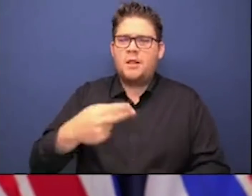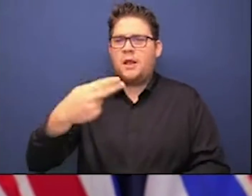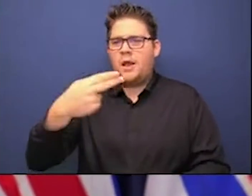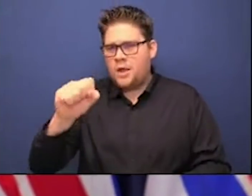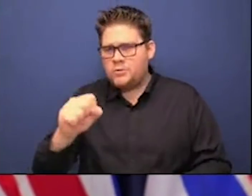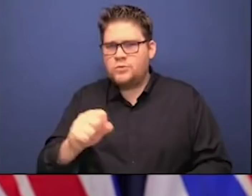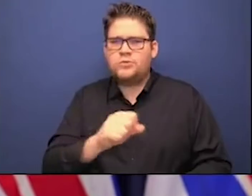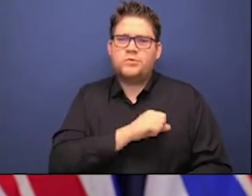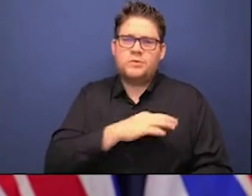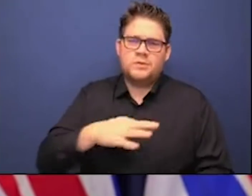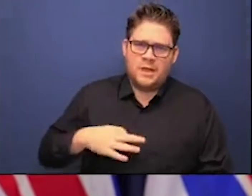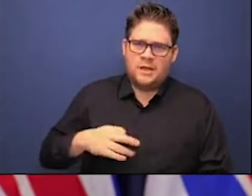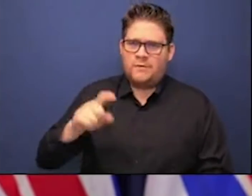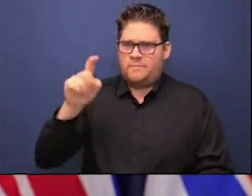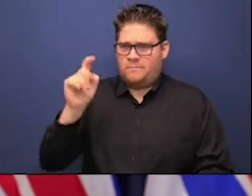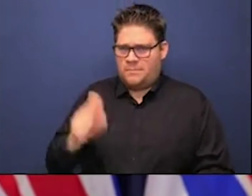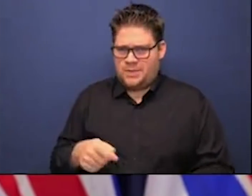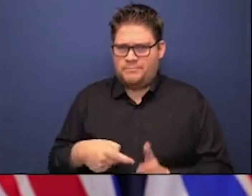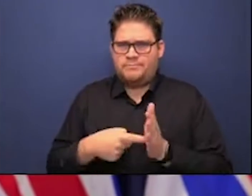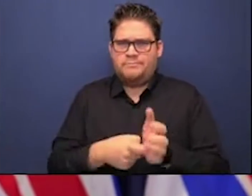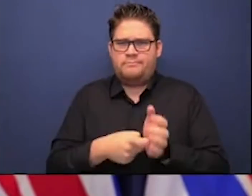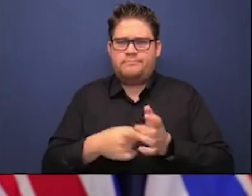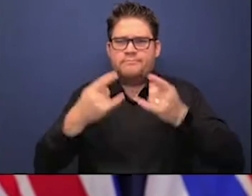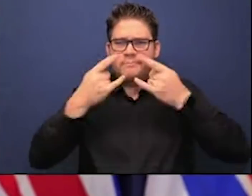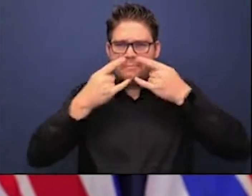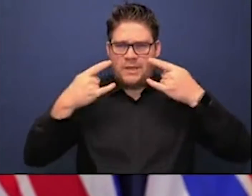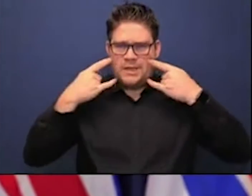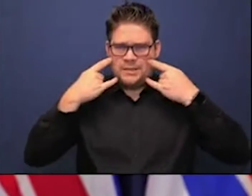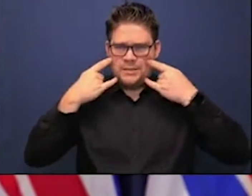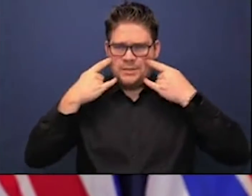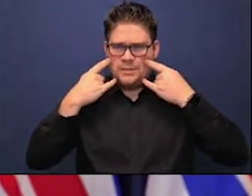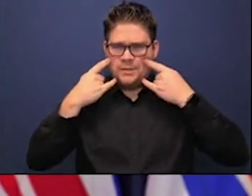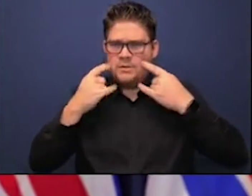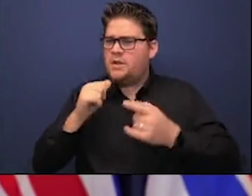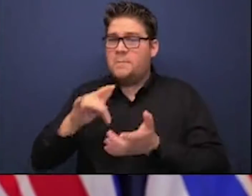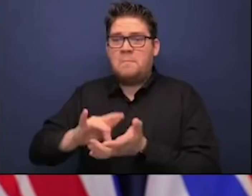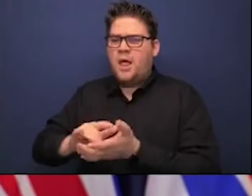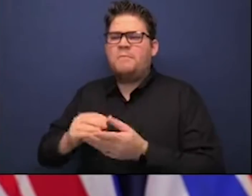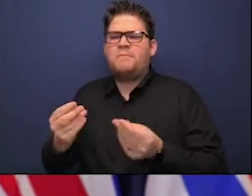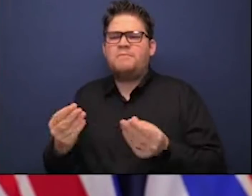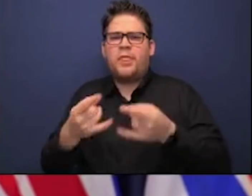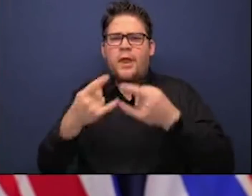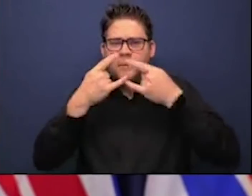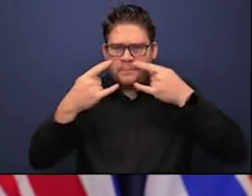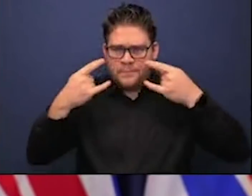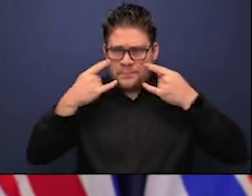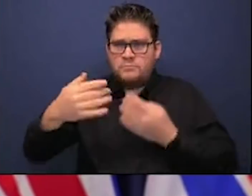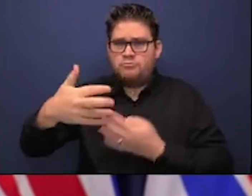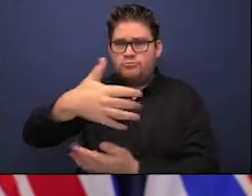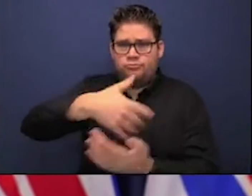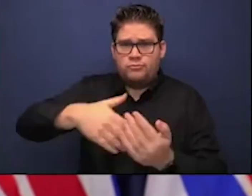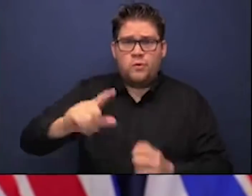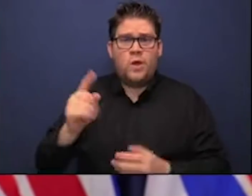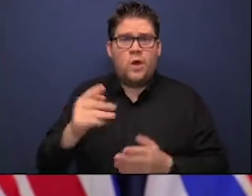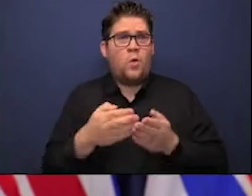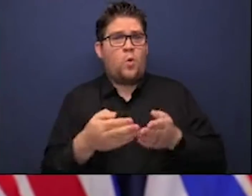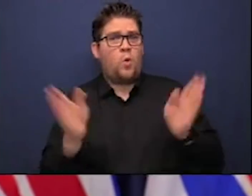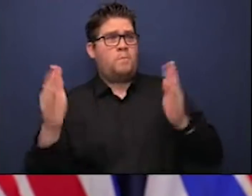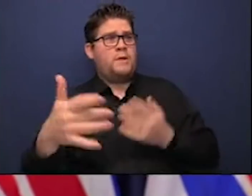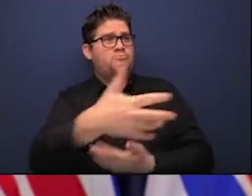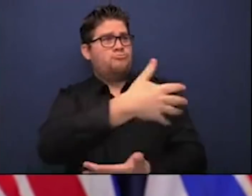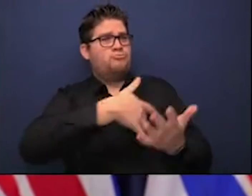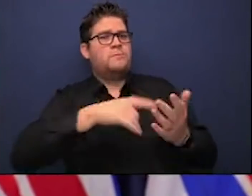non-medical masks when they are in areas of the school where interaction is not controlled, such as hallways, the library or